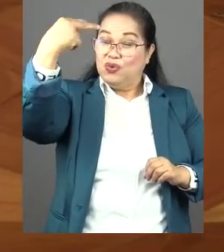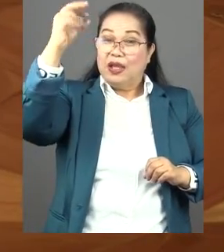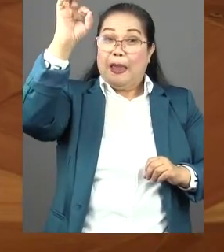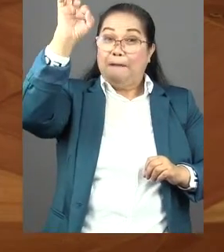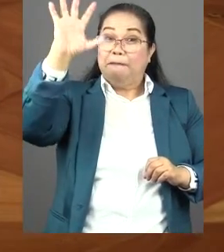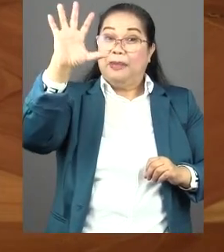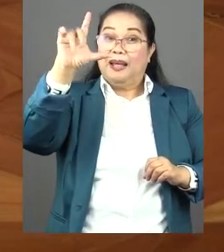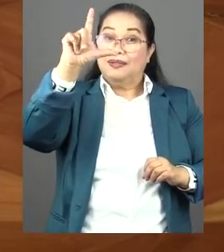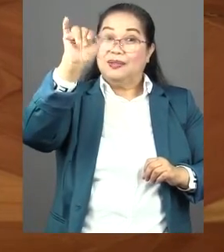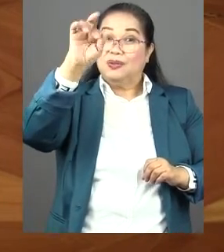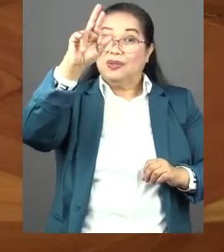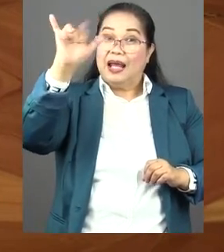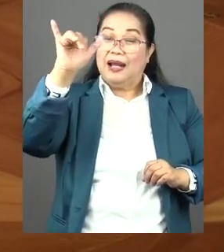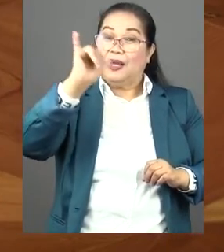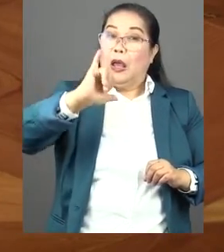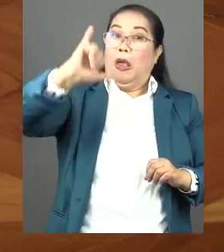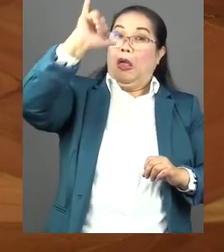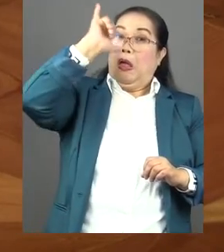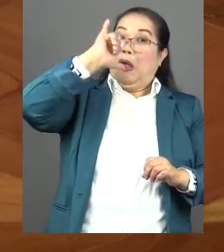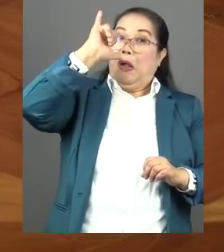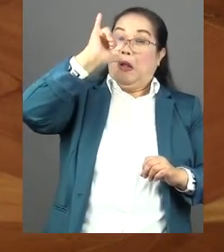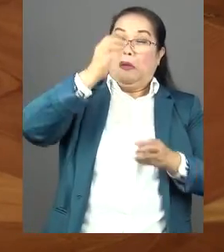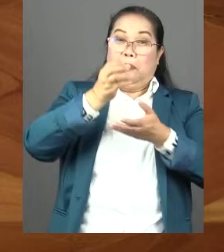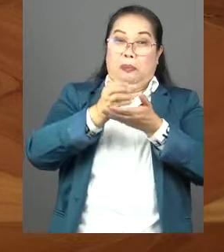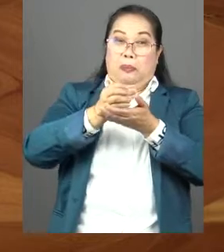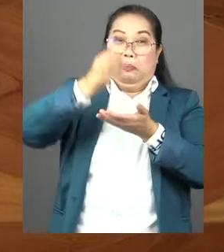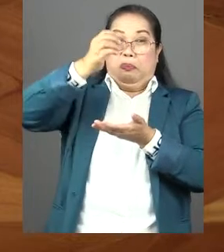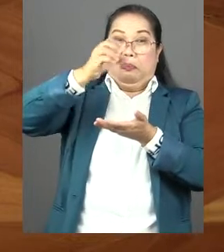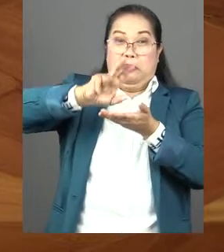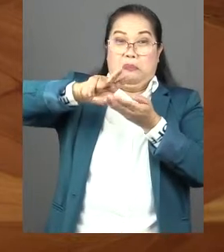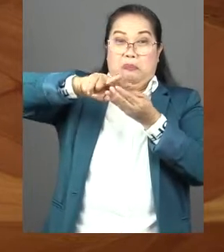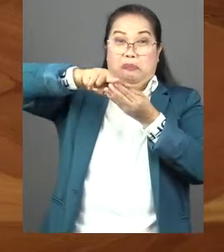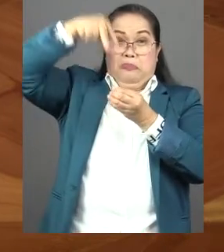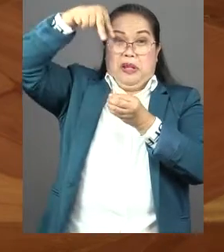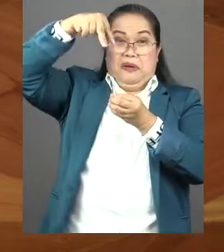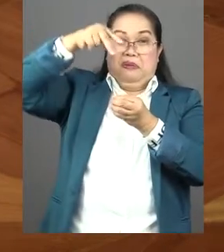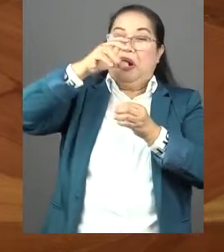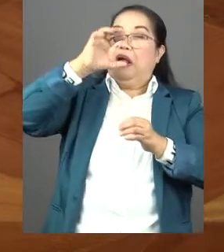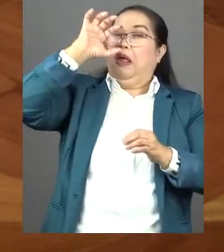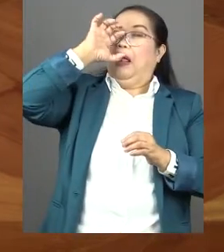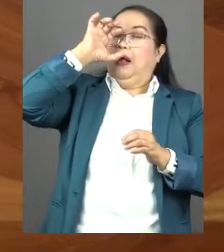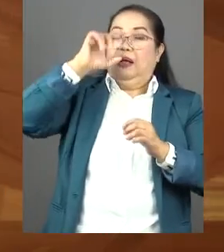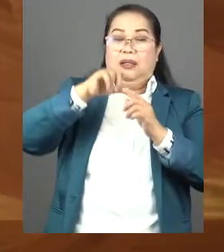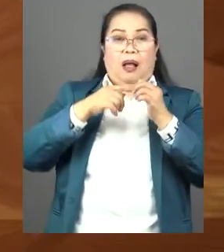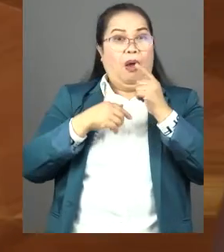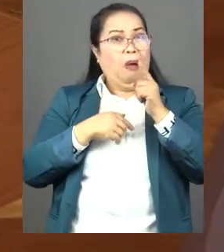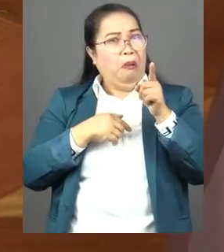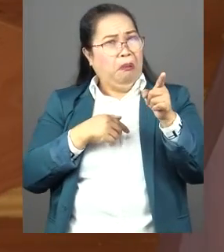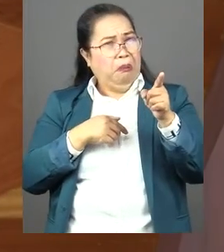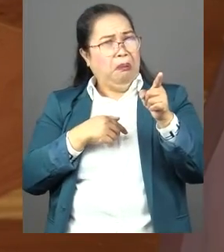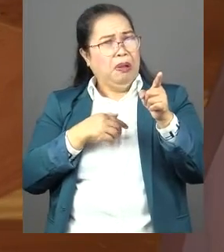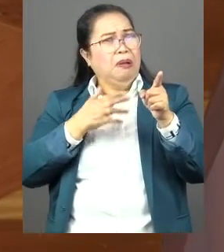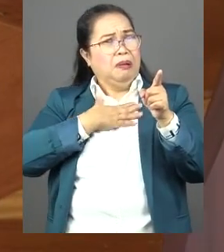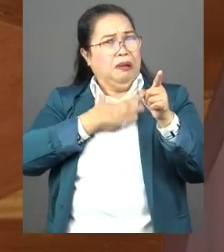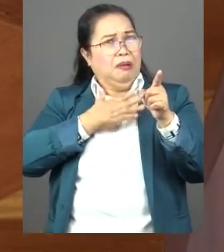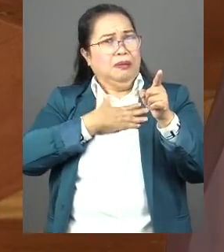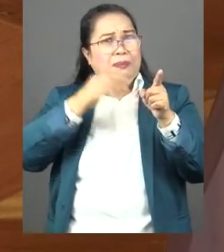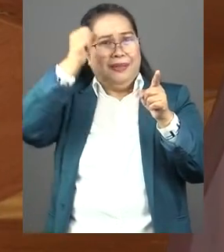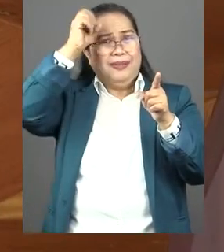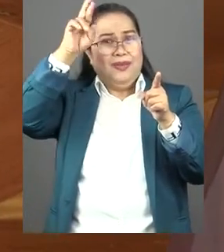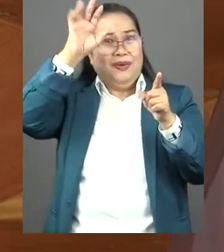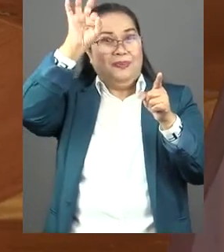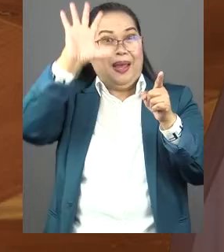two cans of beer, you know, somewhere in public, you might be tempted to say, he's my senior